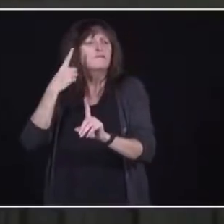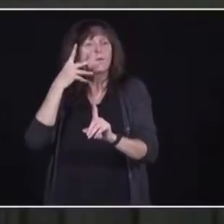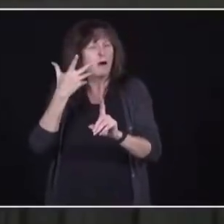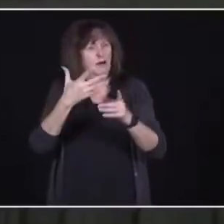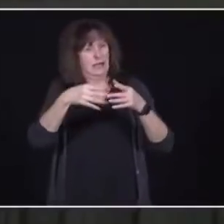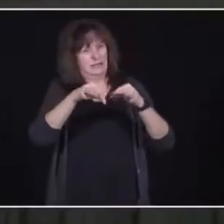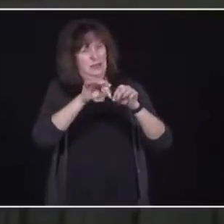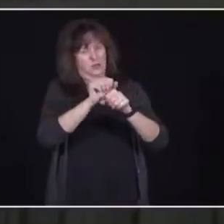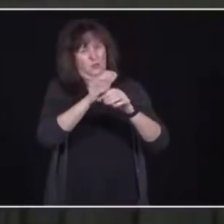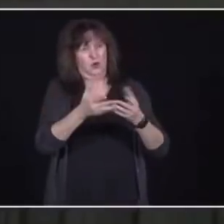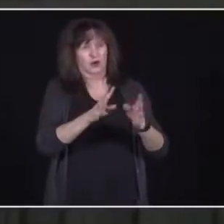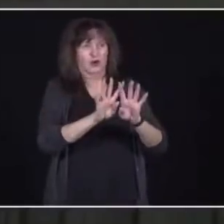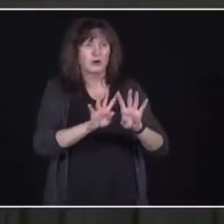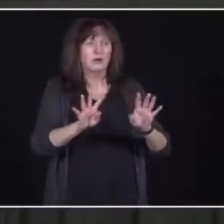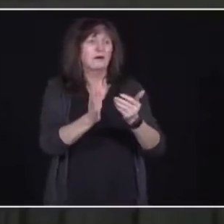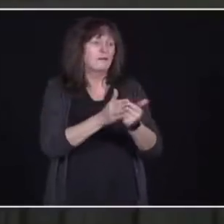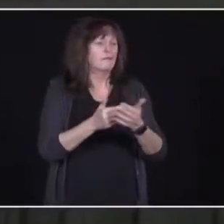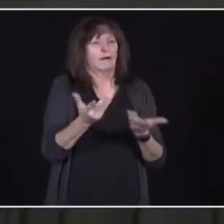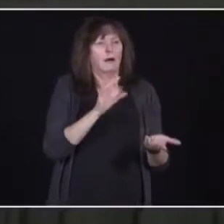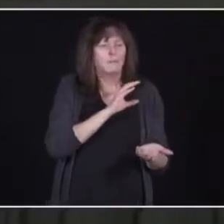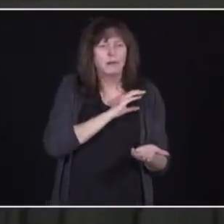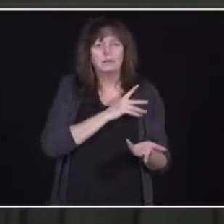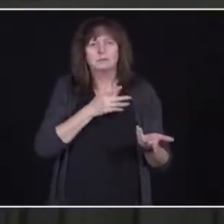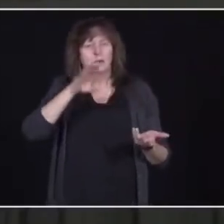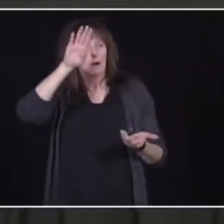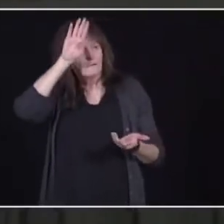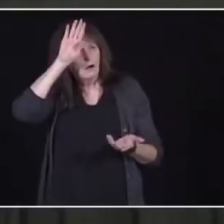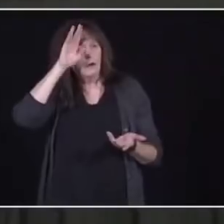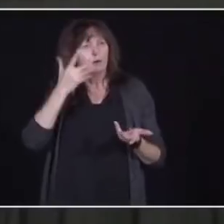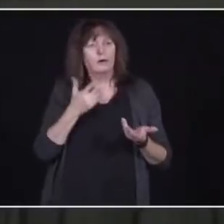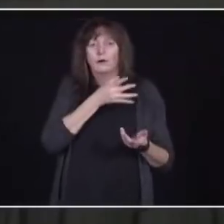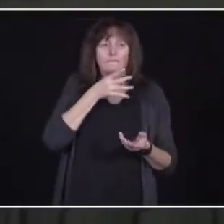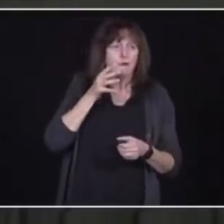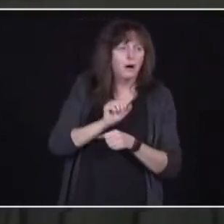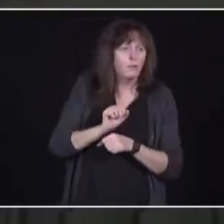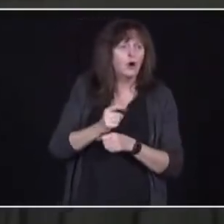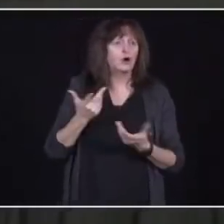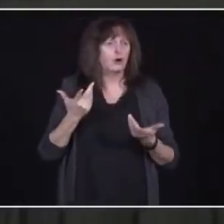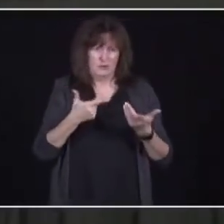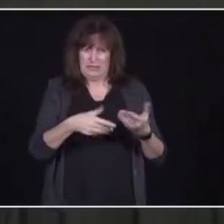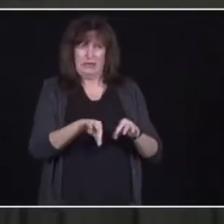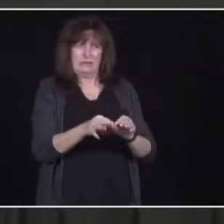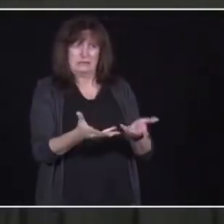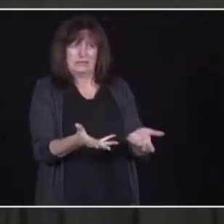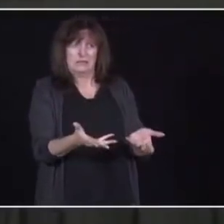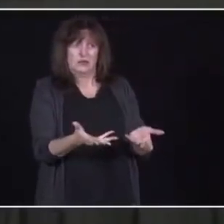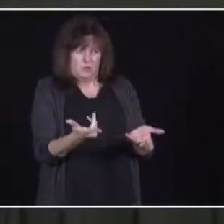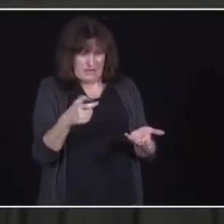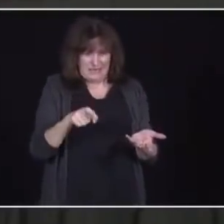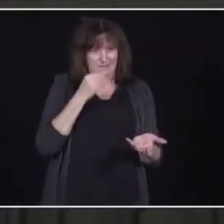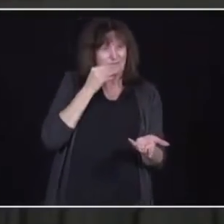first responders like our incredible police and fire, and all the way through to the farm workers who ensure our supply of food, and many others besides.